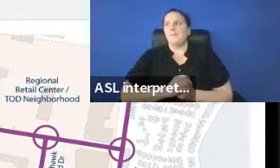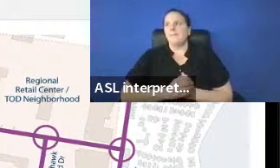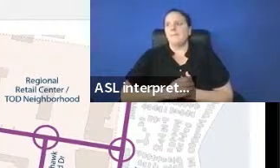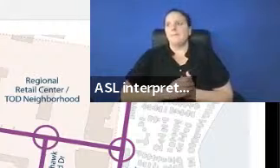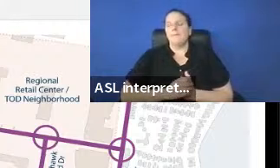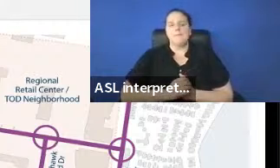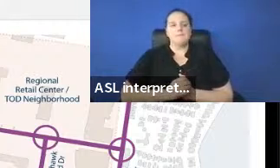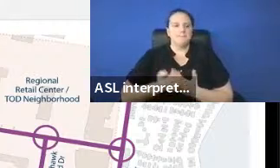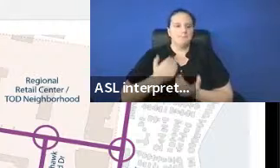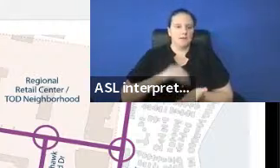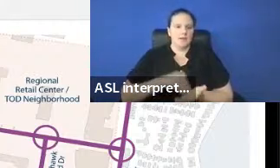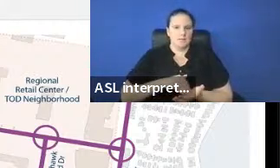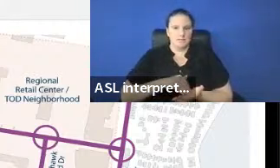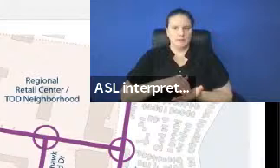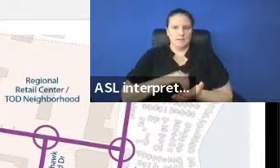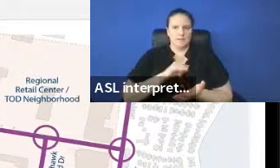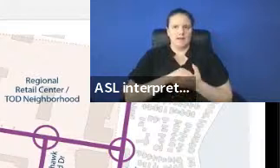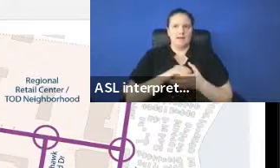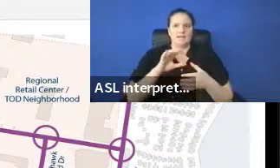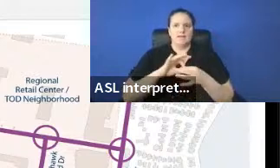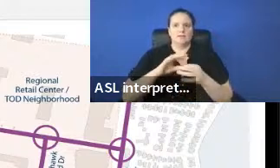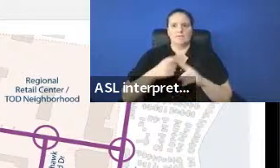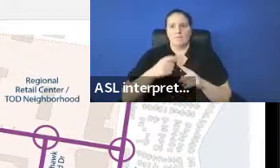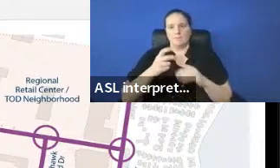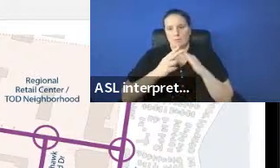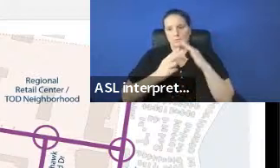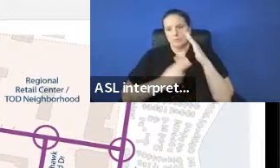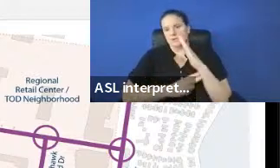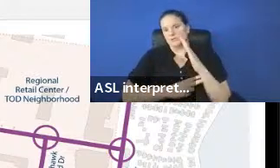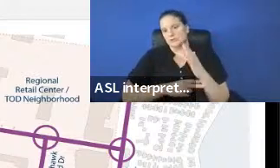Again, the connection from Bridgeton